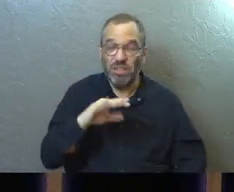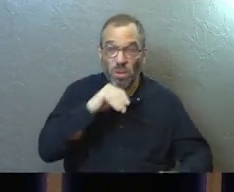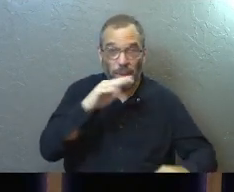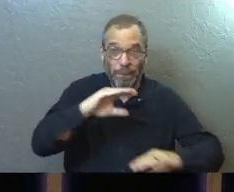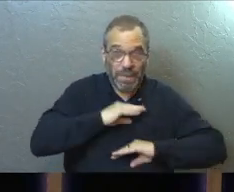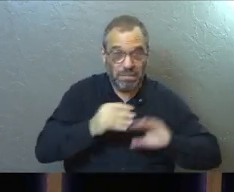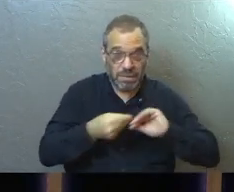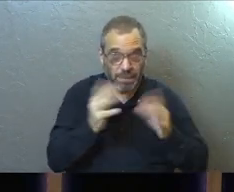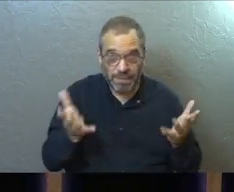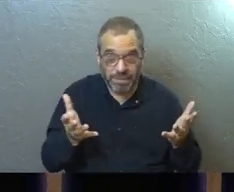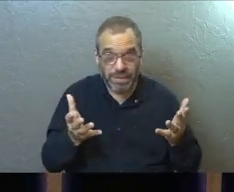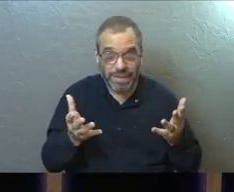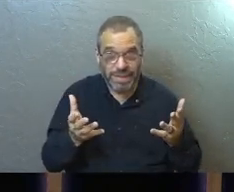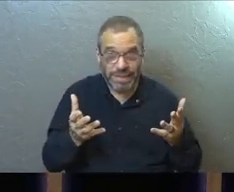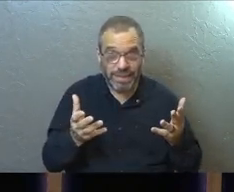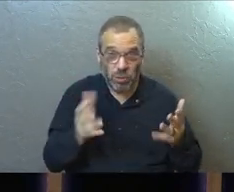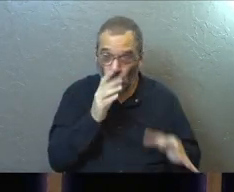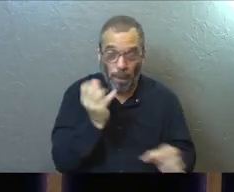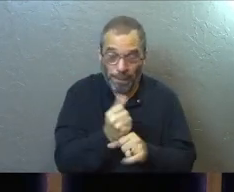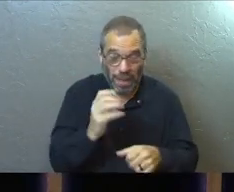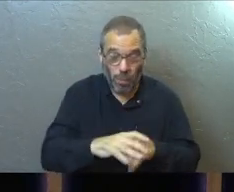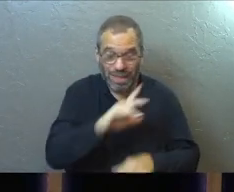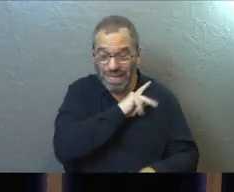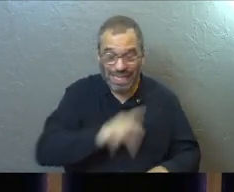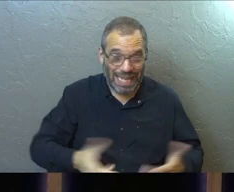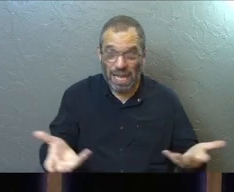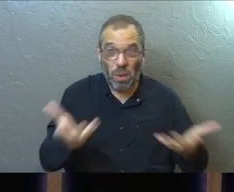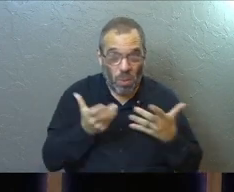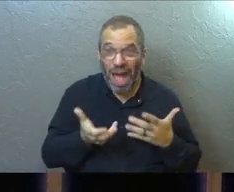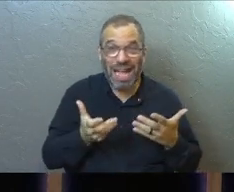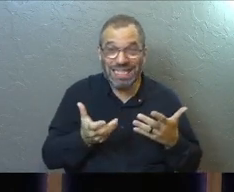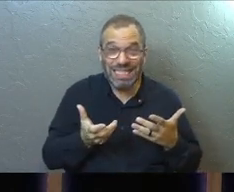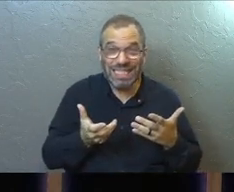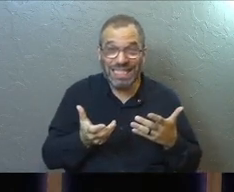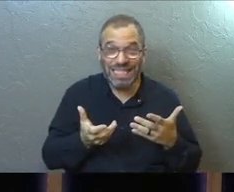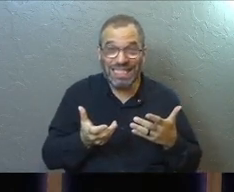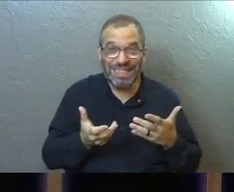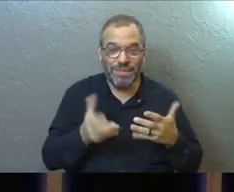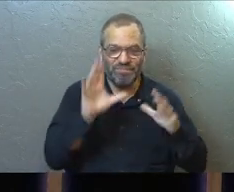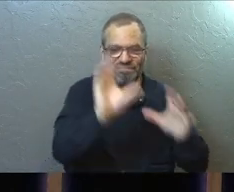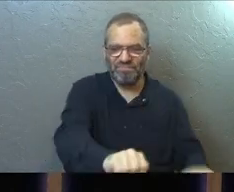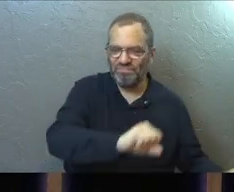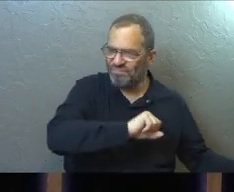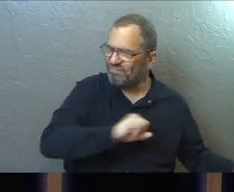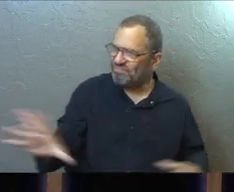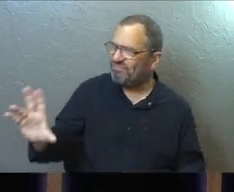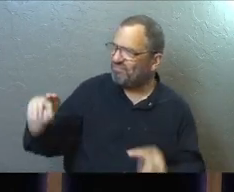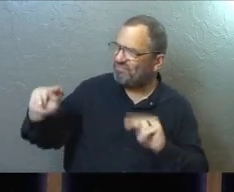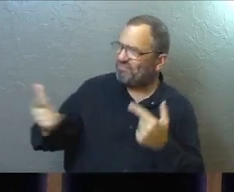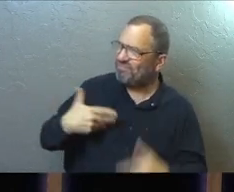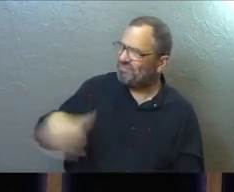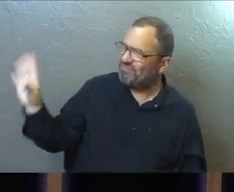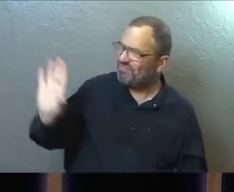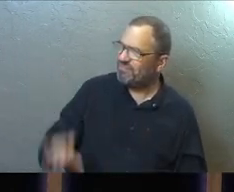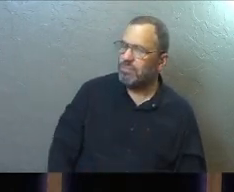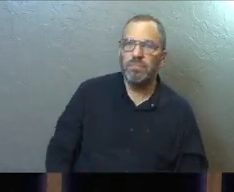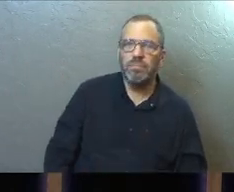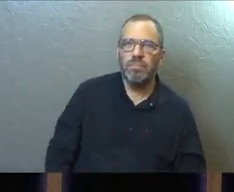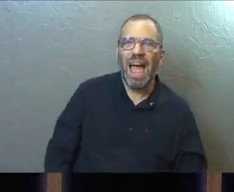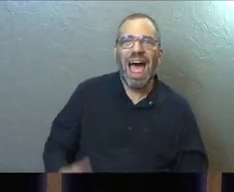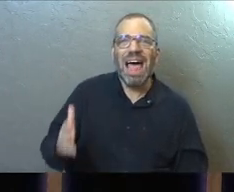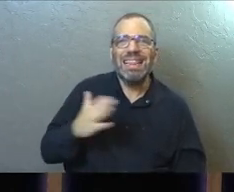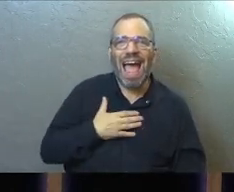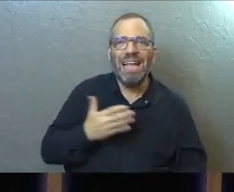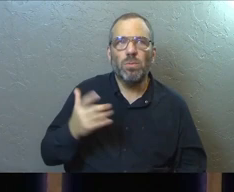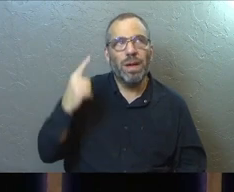you don't produce the things that you came here to produce, you're no good anymore. That's the